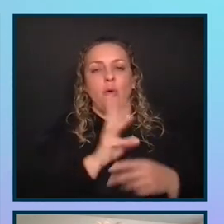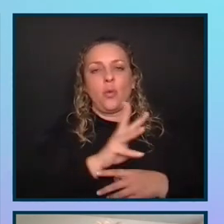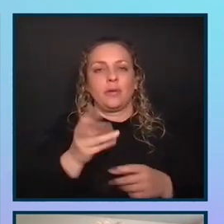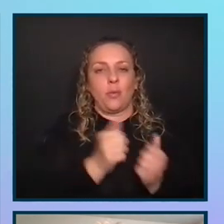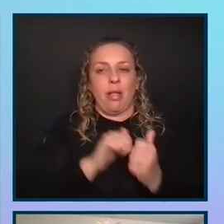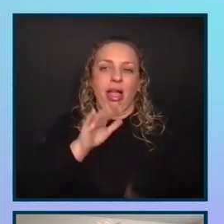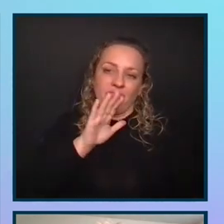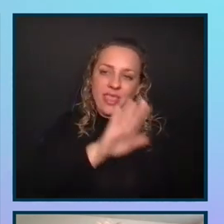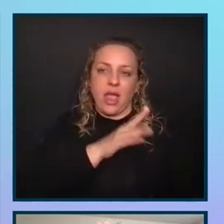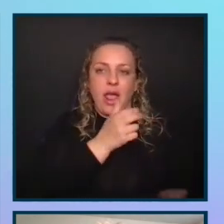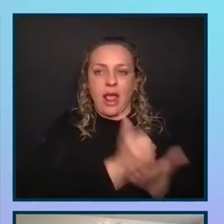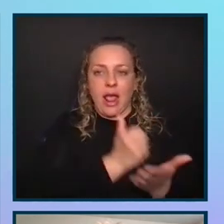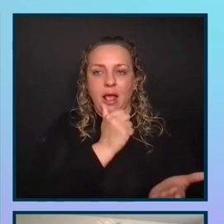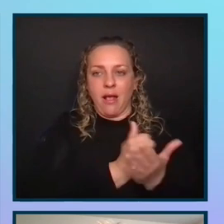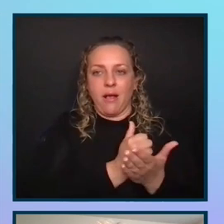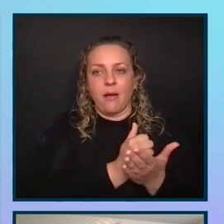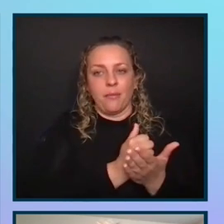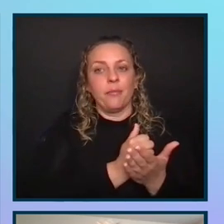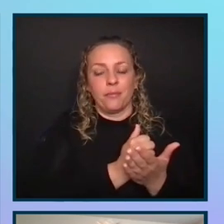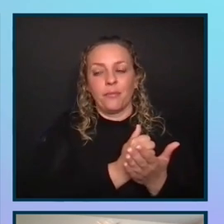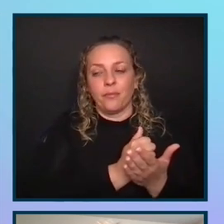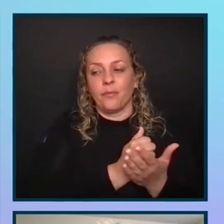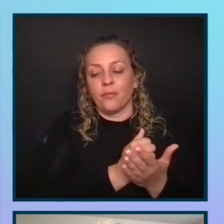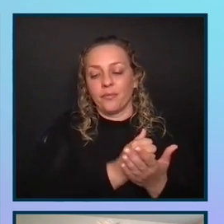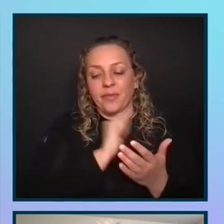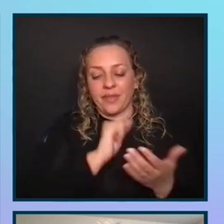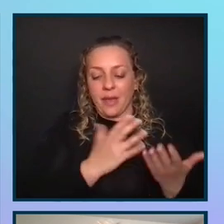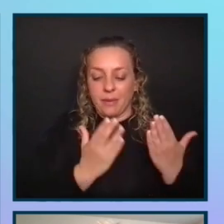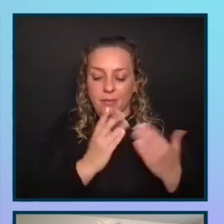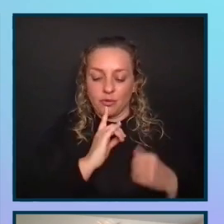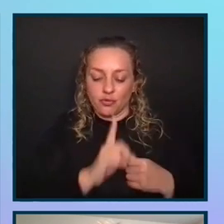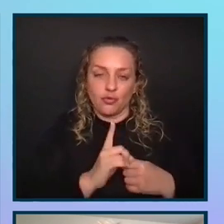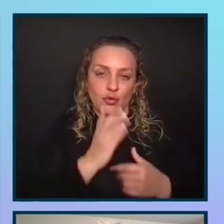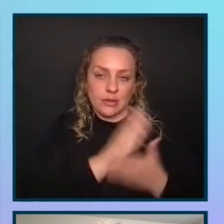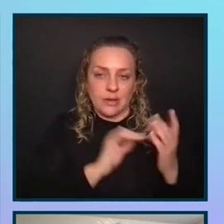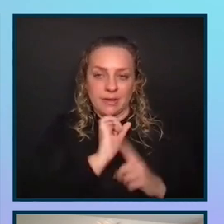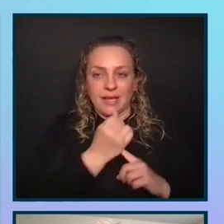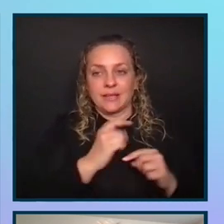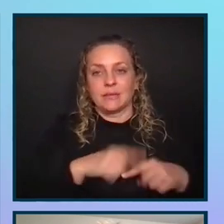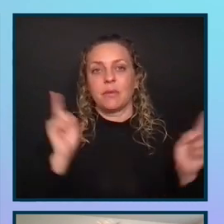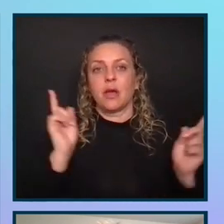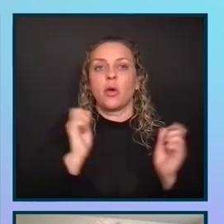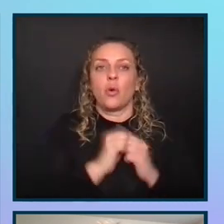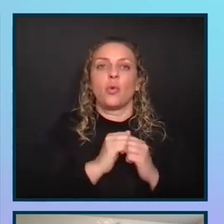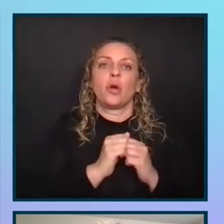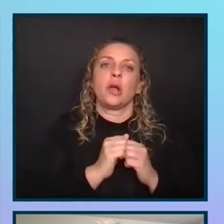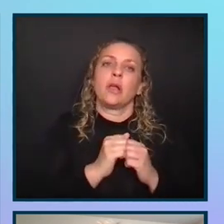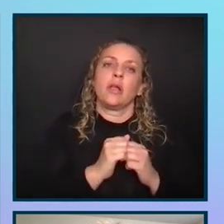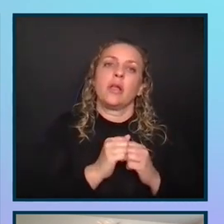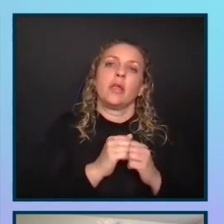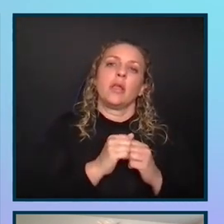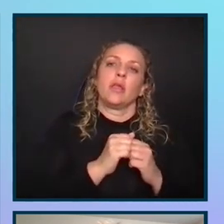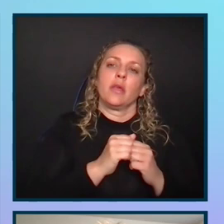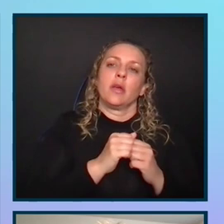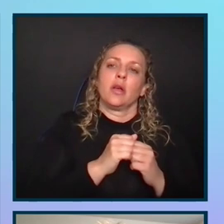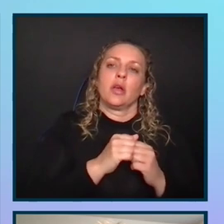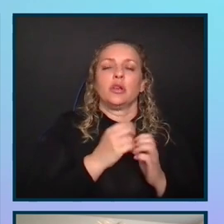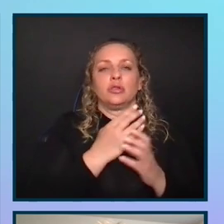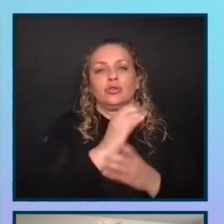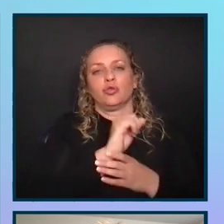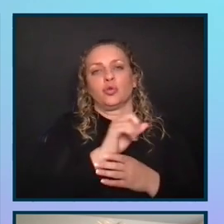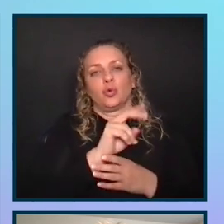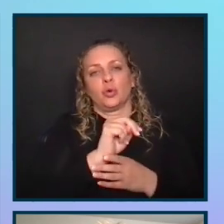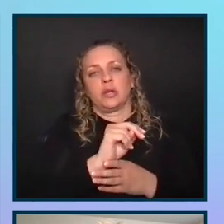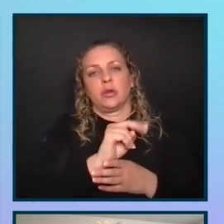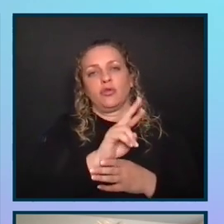help, without the help of the overlay. Now, that may be true in some cases, but with screen readers and magnification tools being built